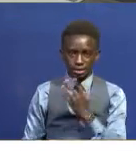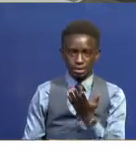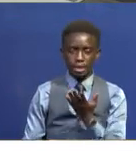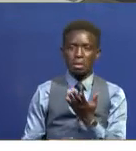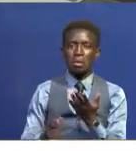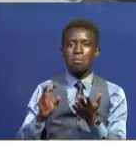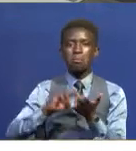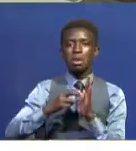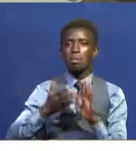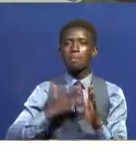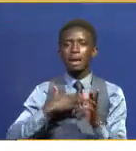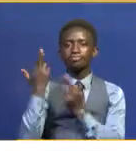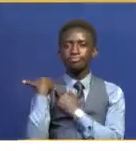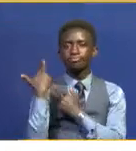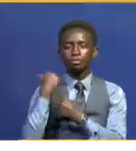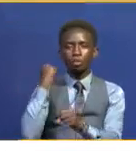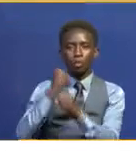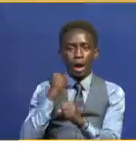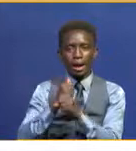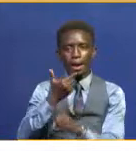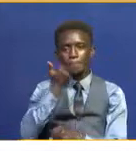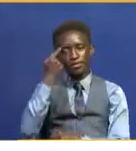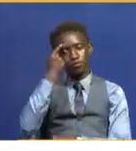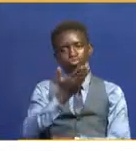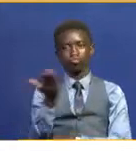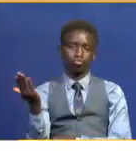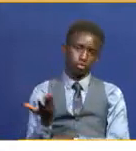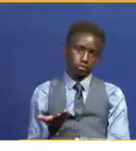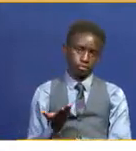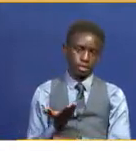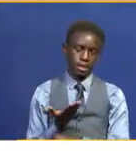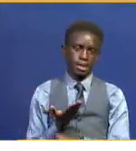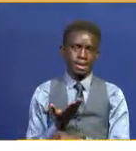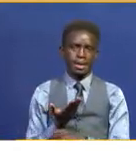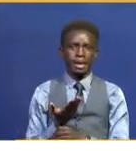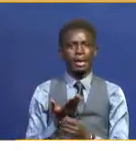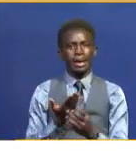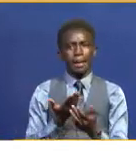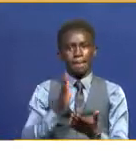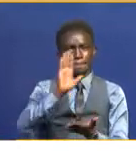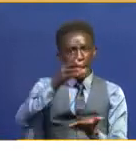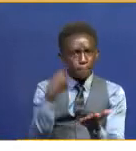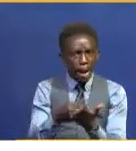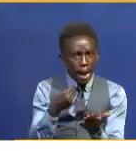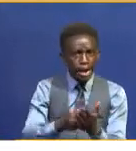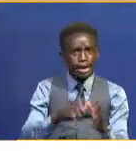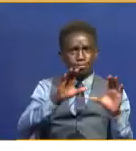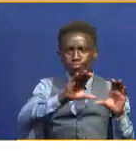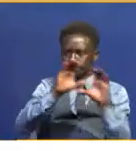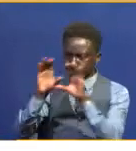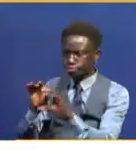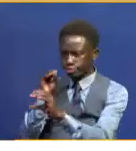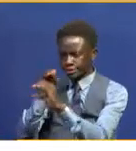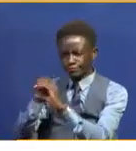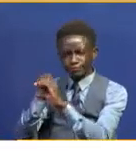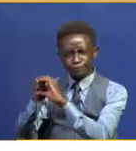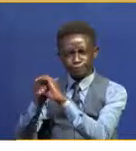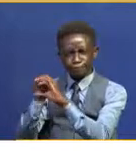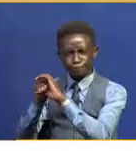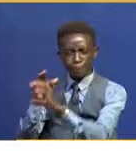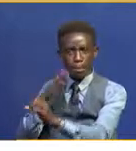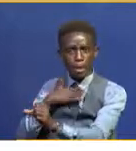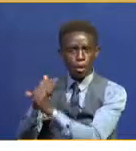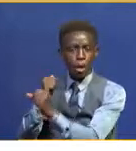the best for you, and basically to invest the funds or your funds as best as I can. So I